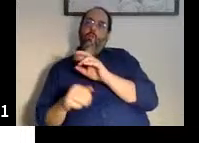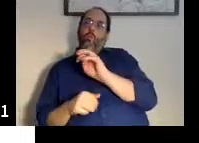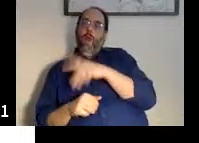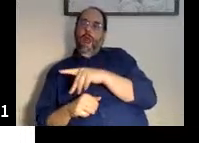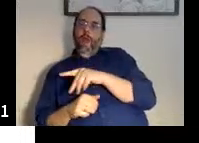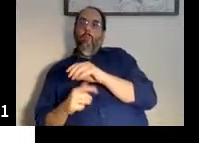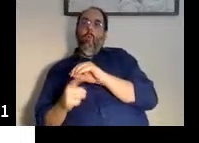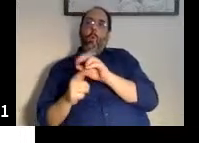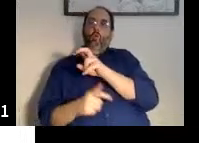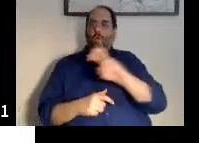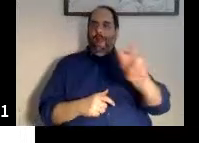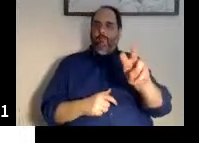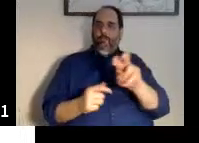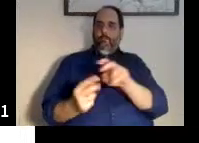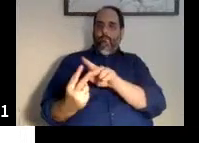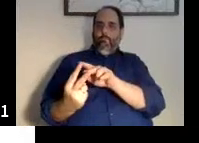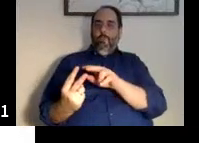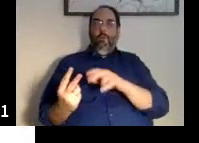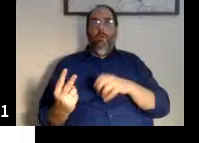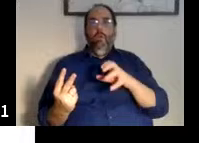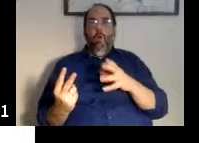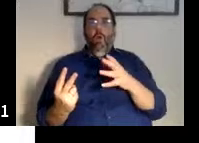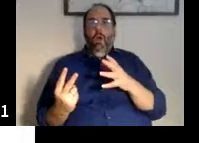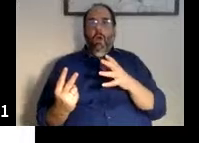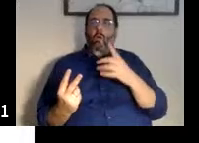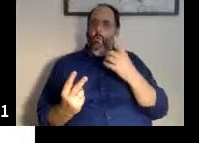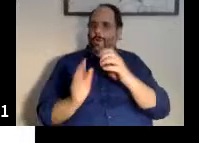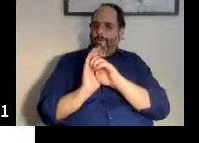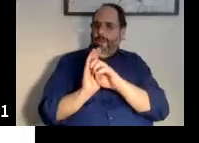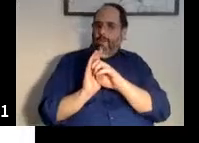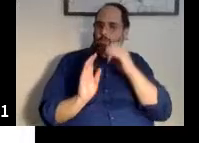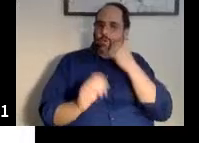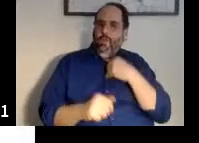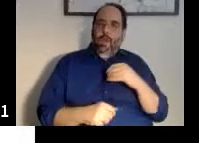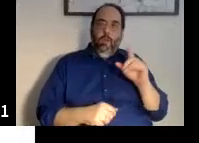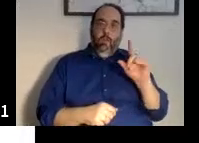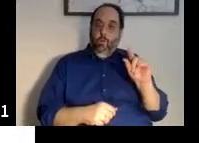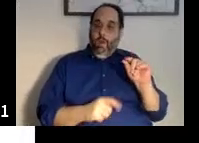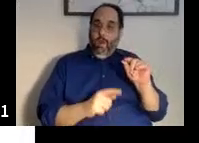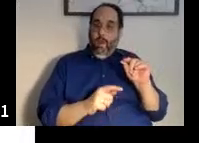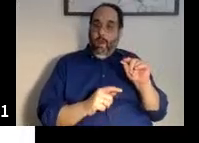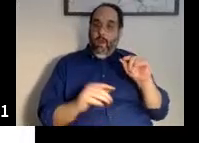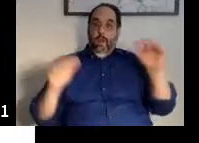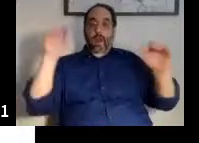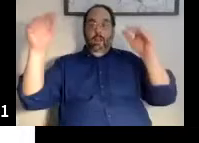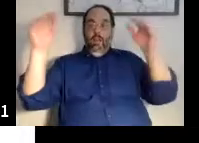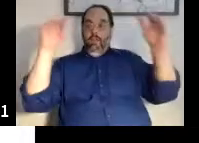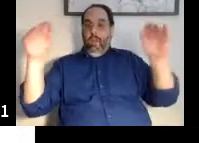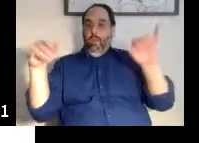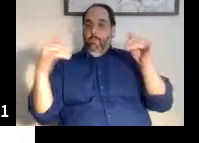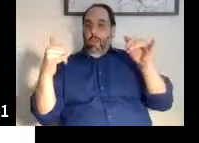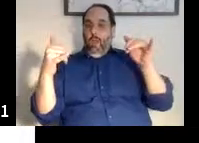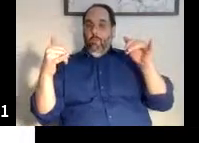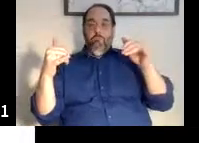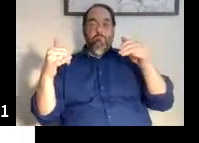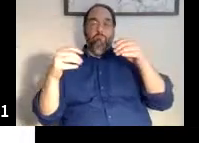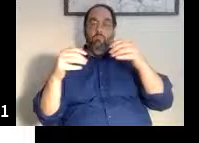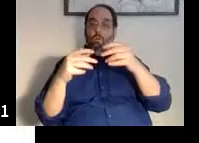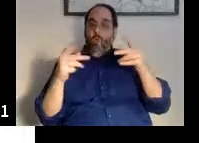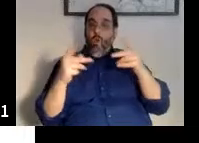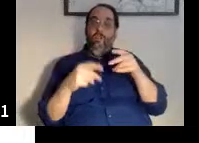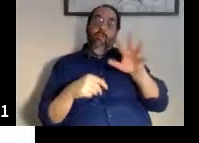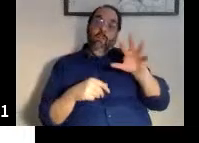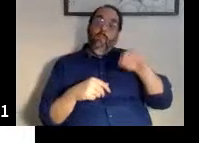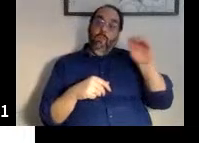or transfer. So just to take that an example, if I had 20 elevated plate components, I had to make 50% of